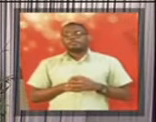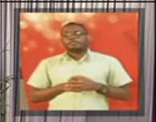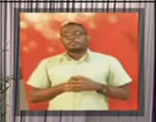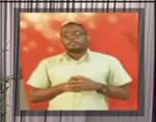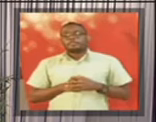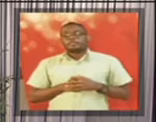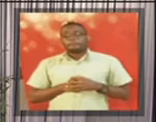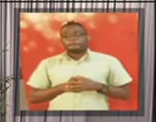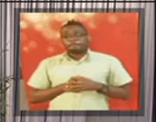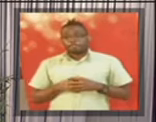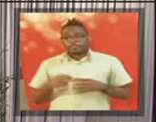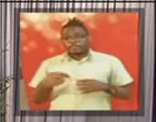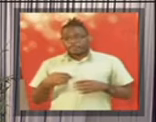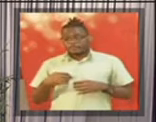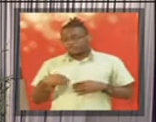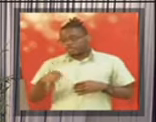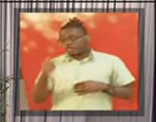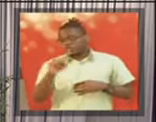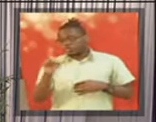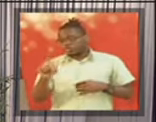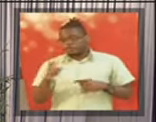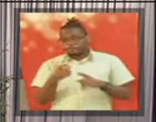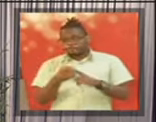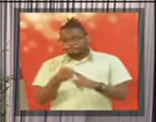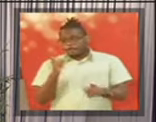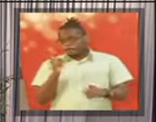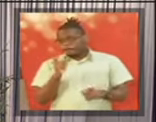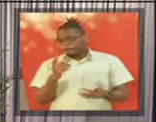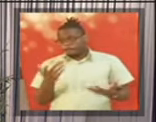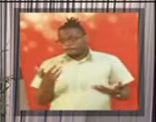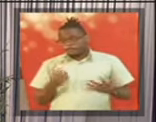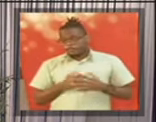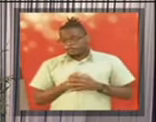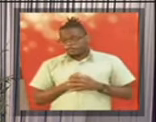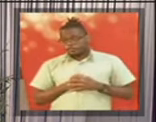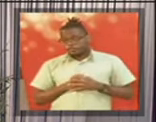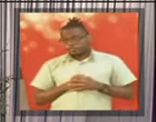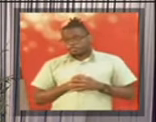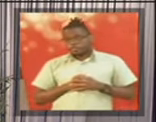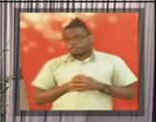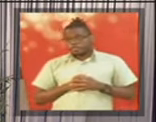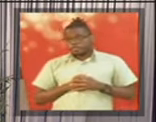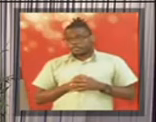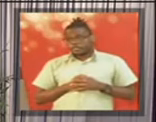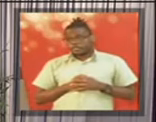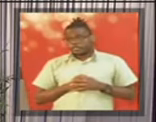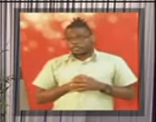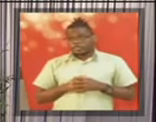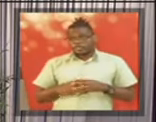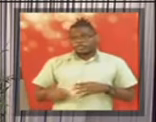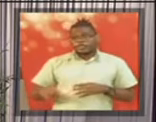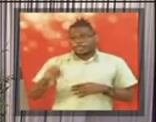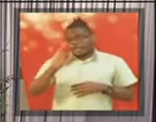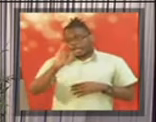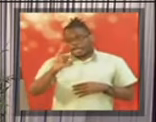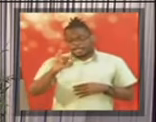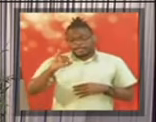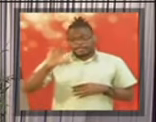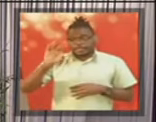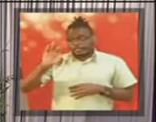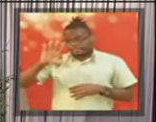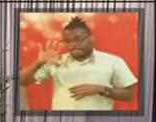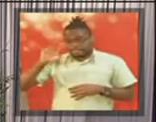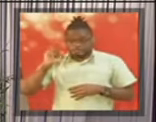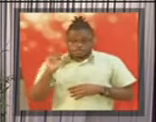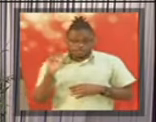here from Mr. Cummings at I-95. He's asked, what are considered